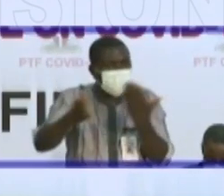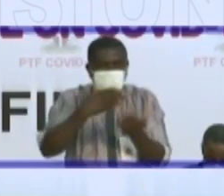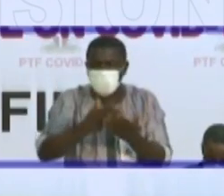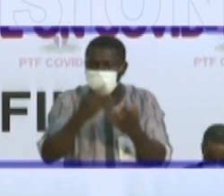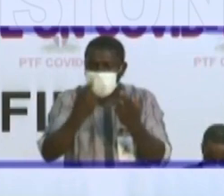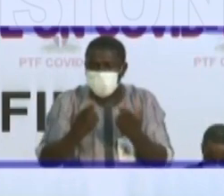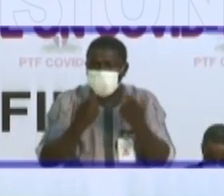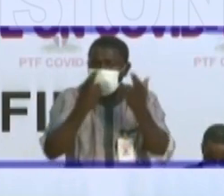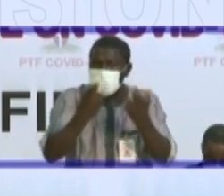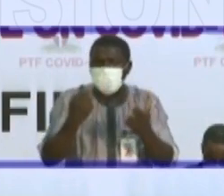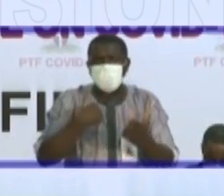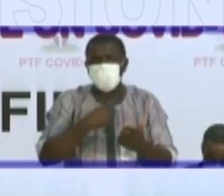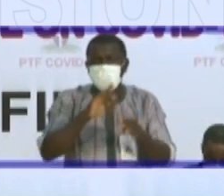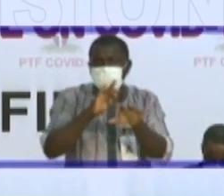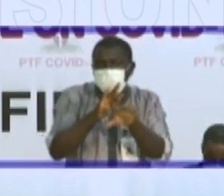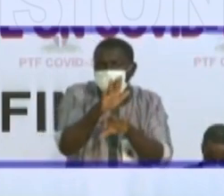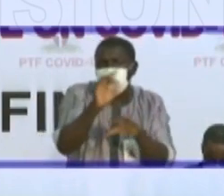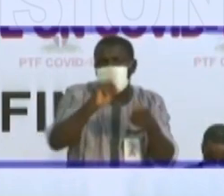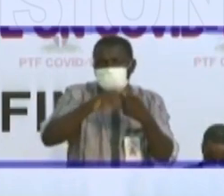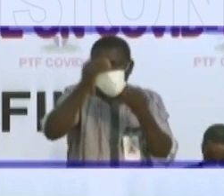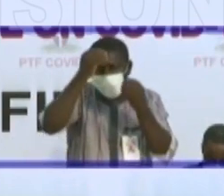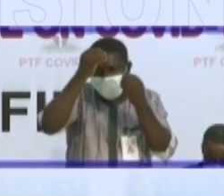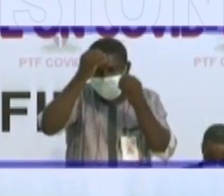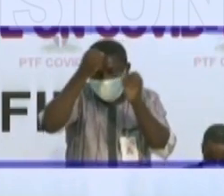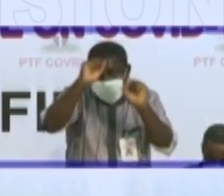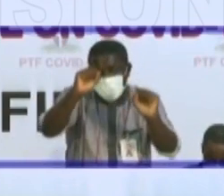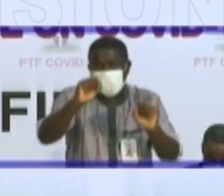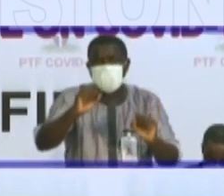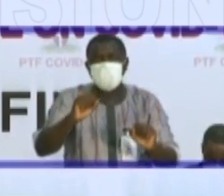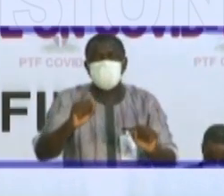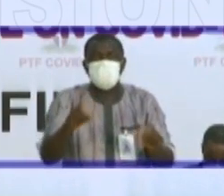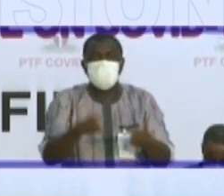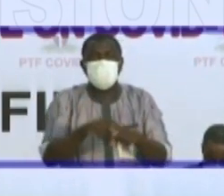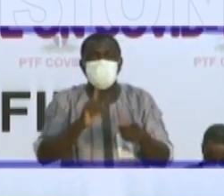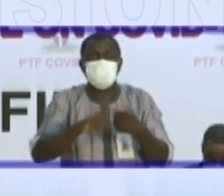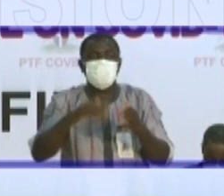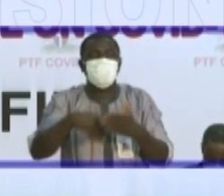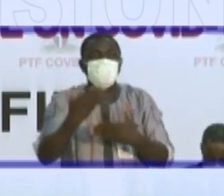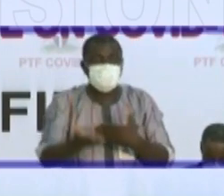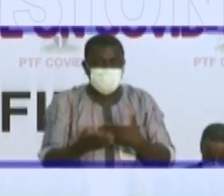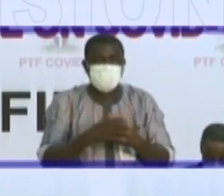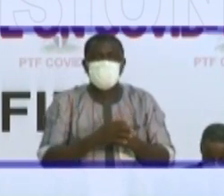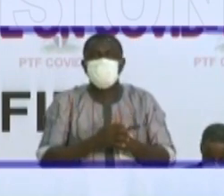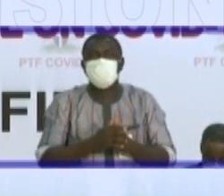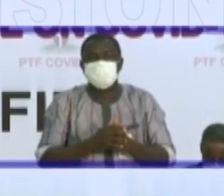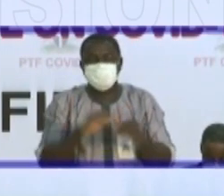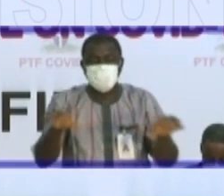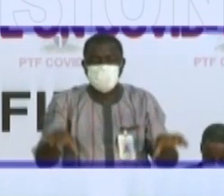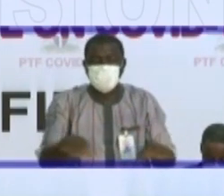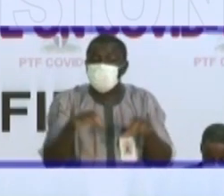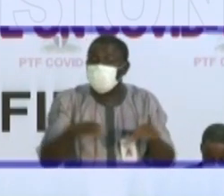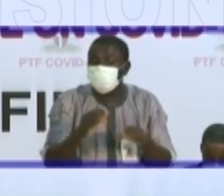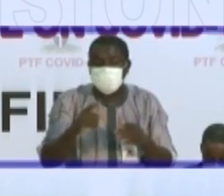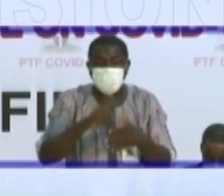President as to the next line of actions. I wouldn't want, like I've insisted from yesterday,